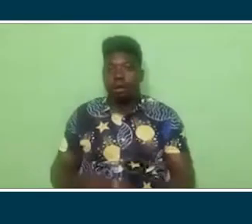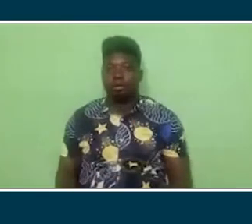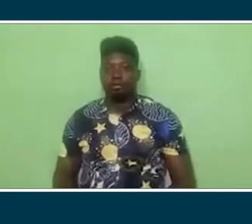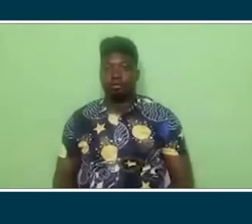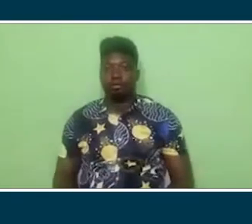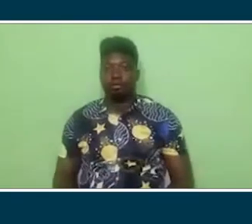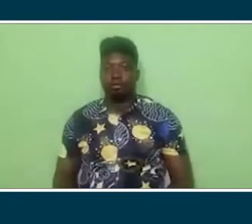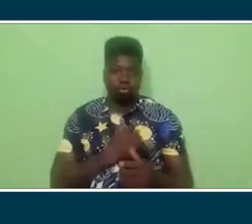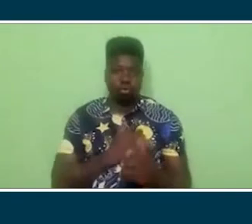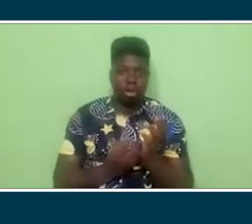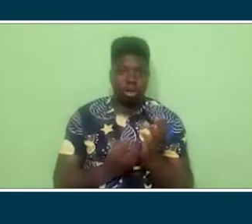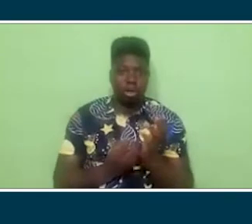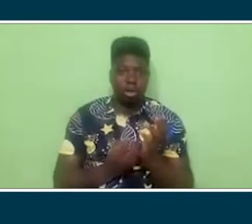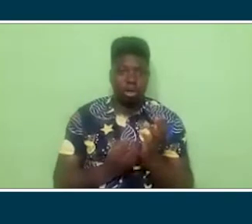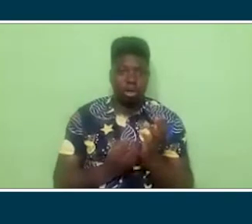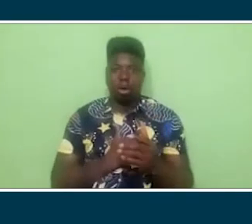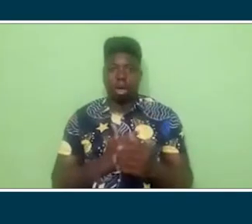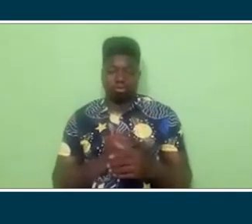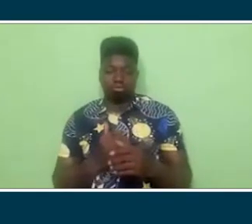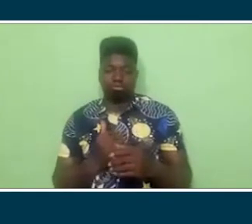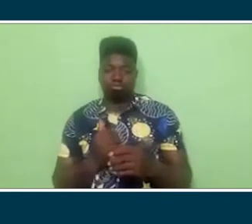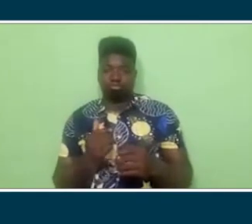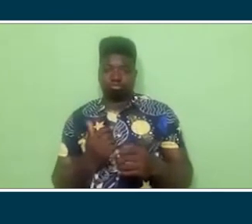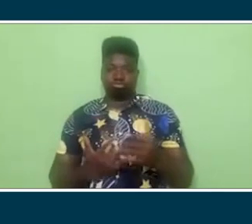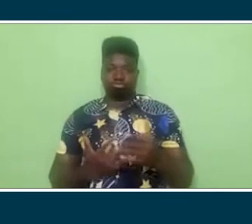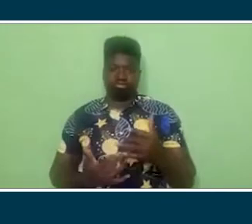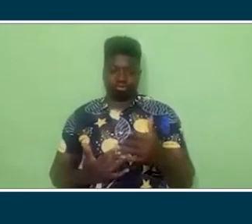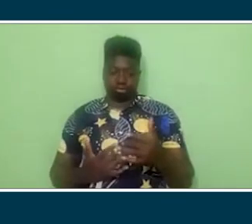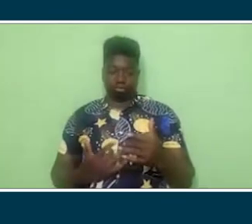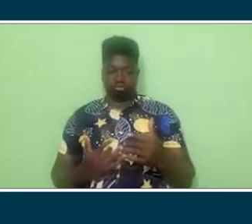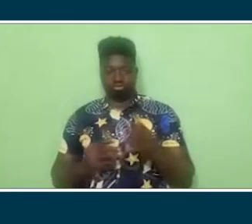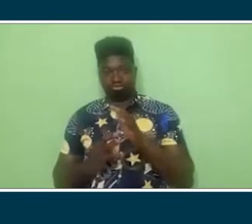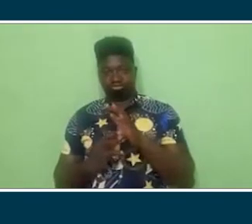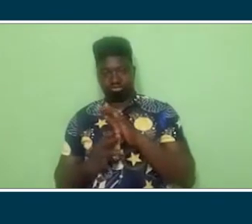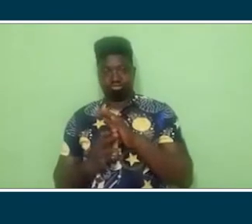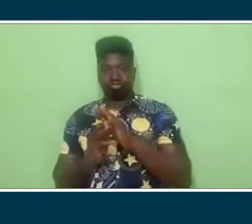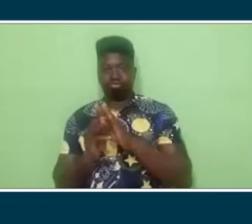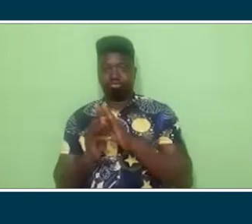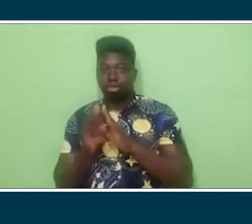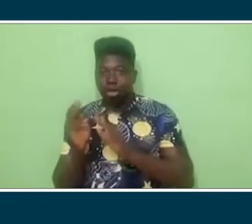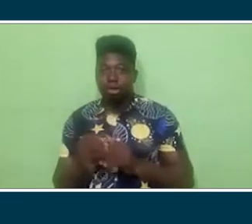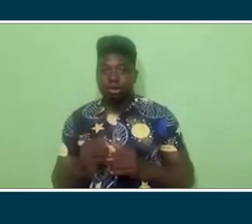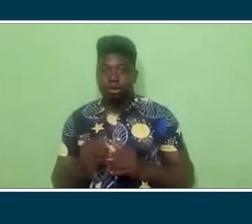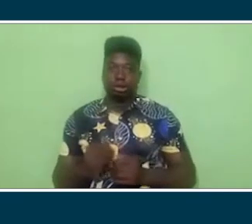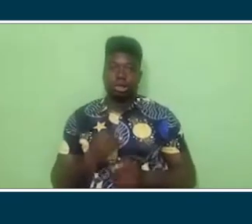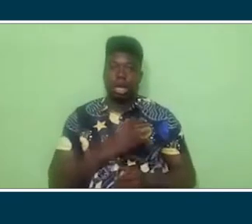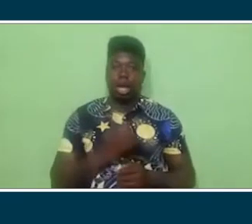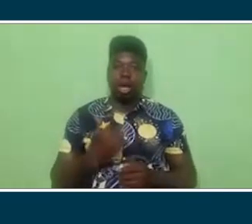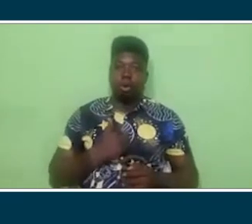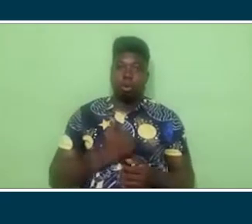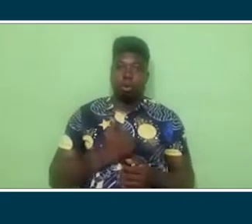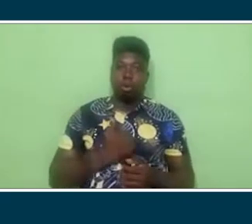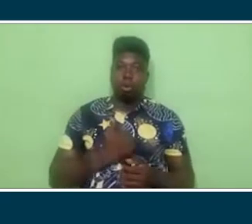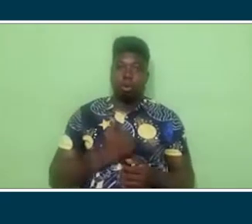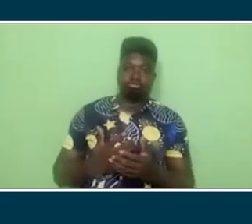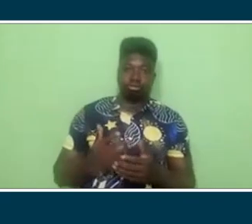So that's on the side of privilege. On the side of marginalization, we spend a lot of our lives immersed in